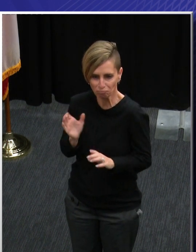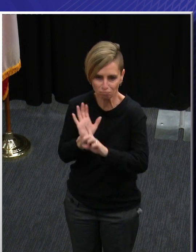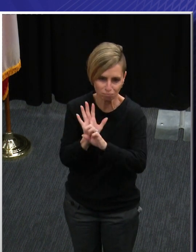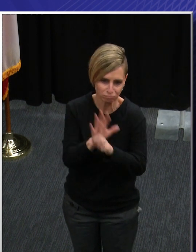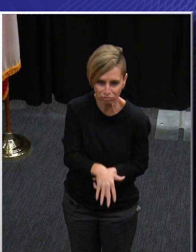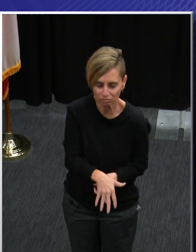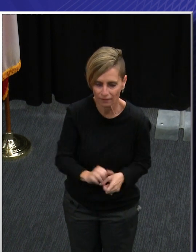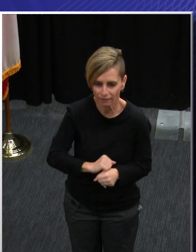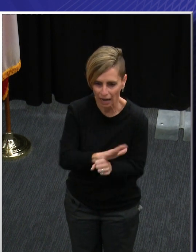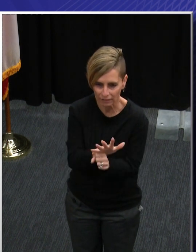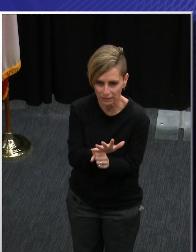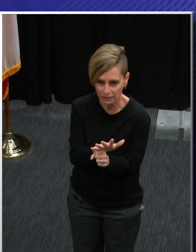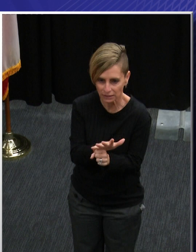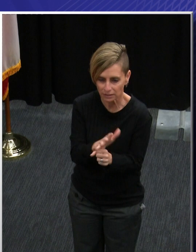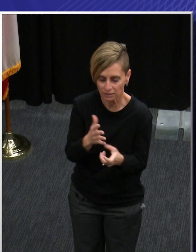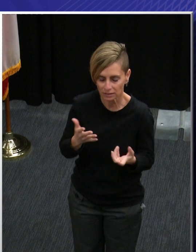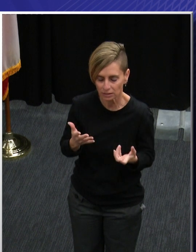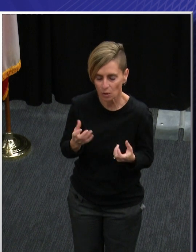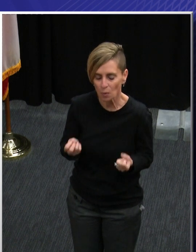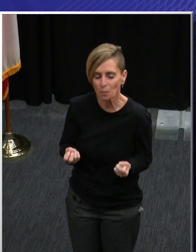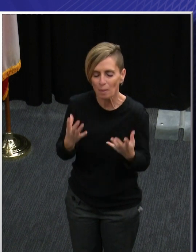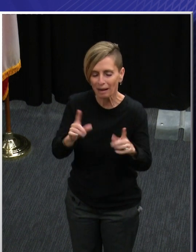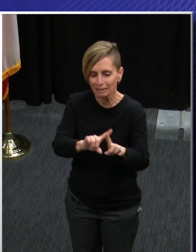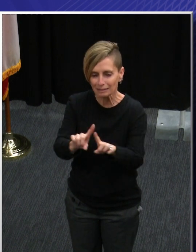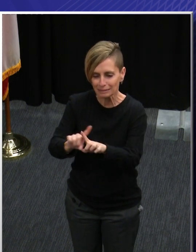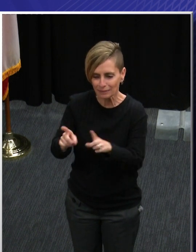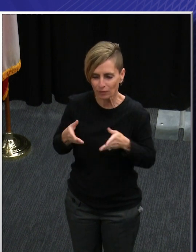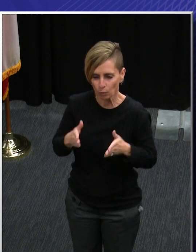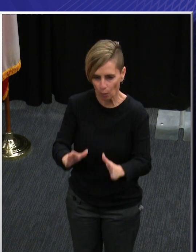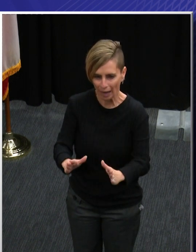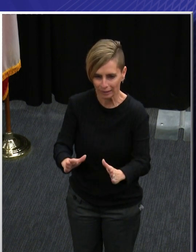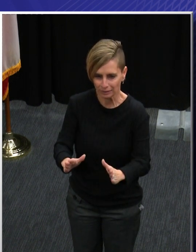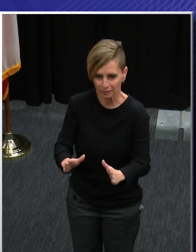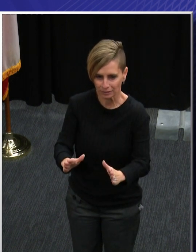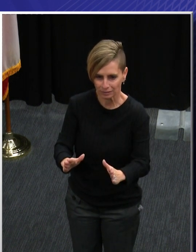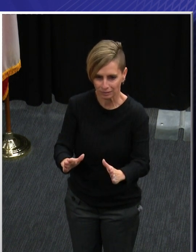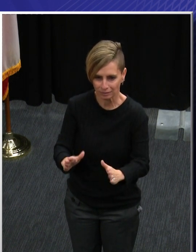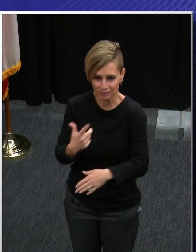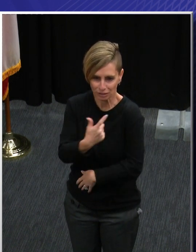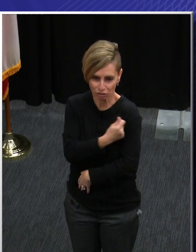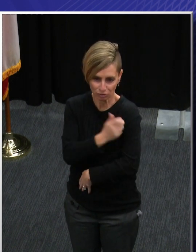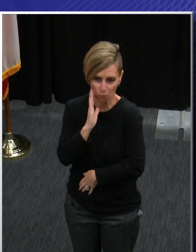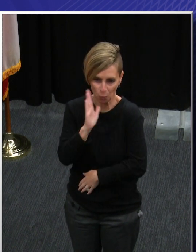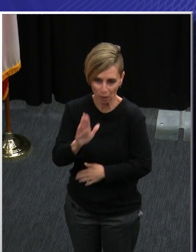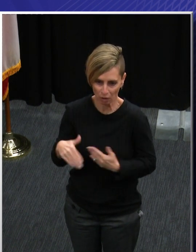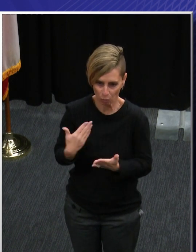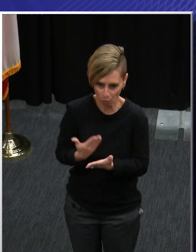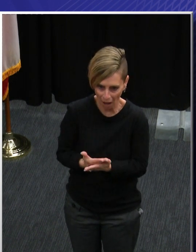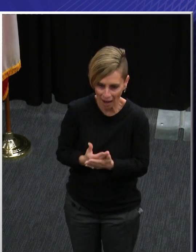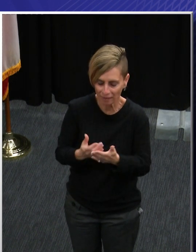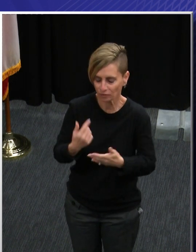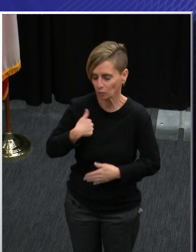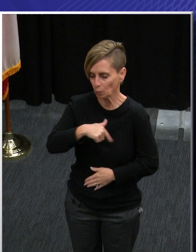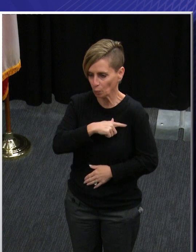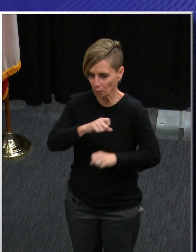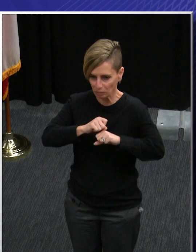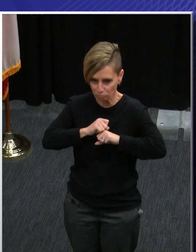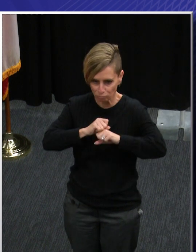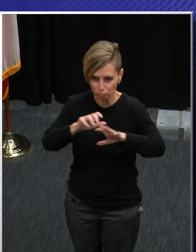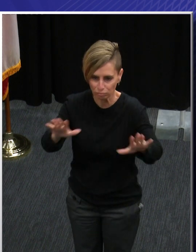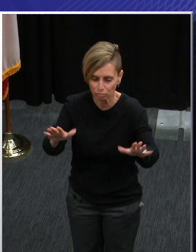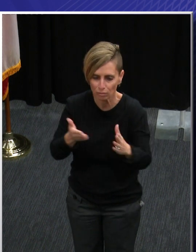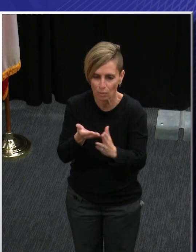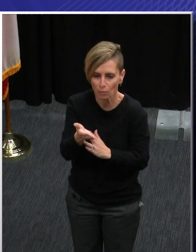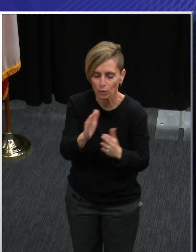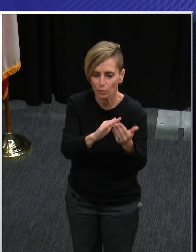come through several different ways, we will push it out through the media and set our community partners to